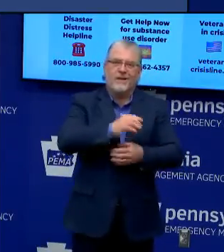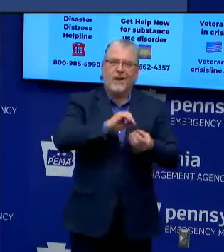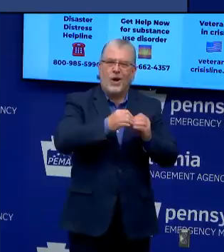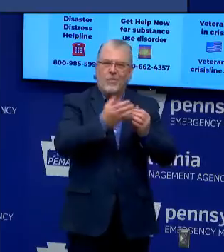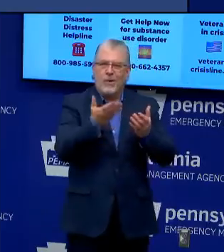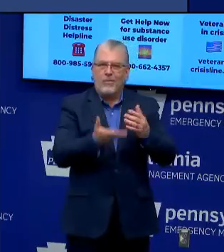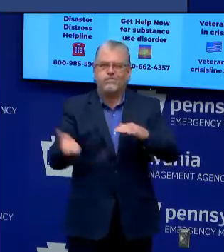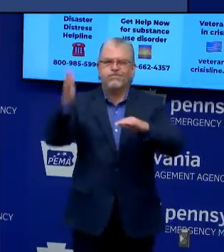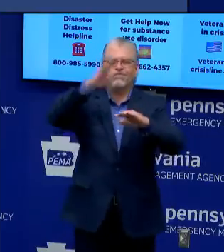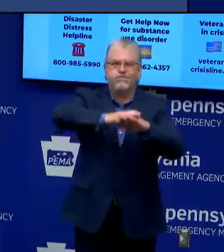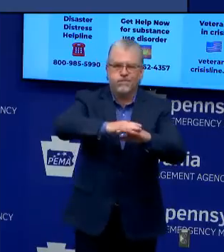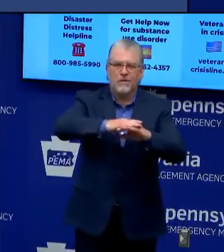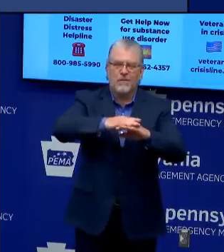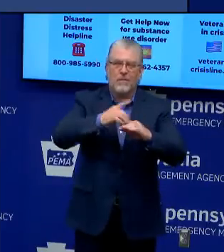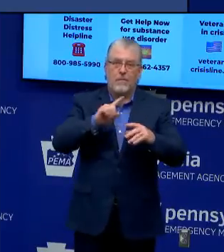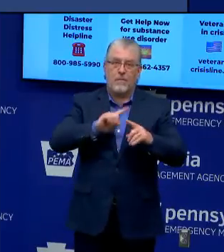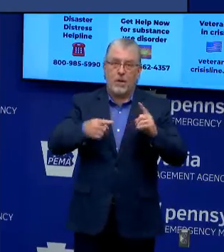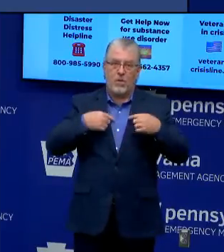our data systems.